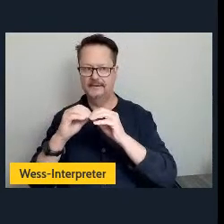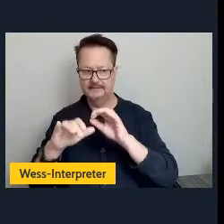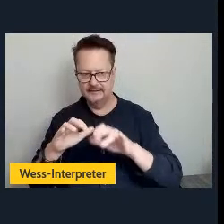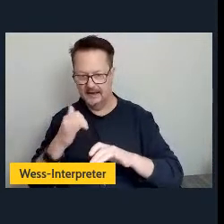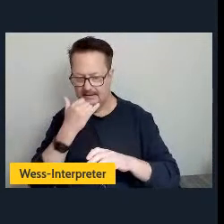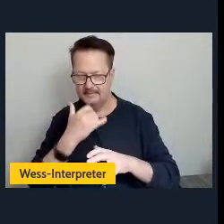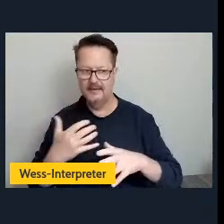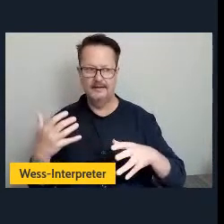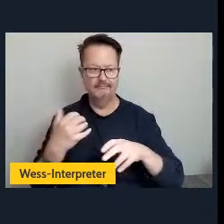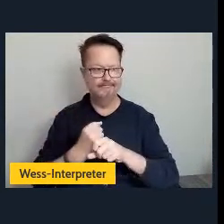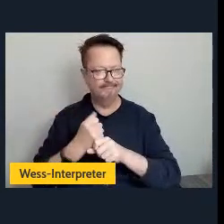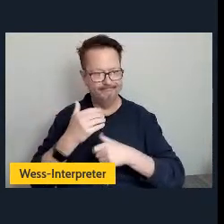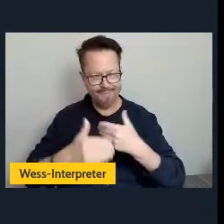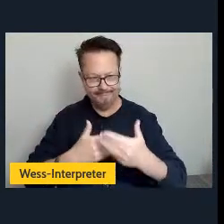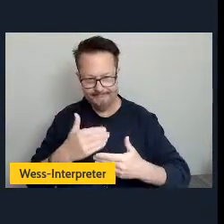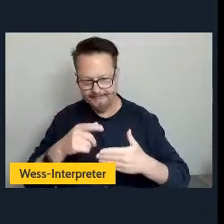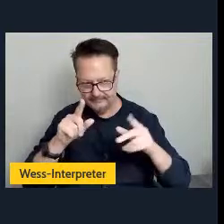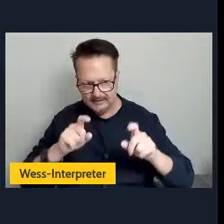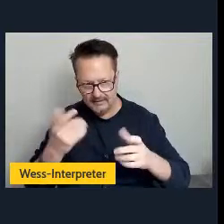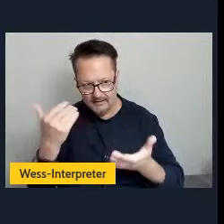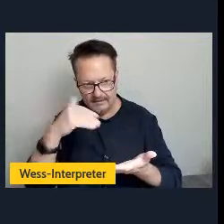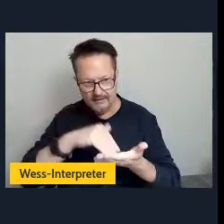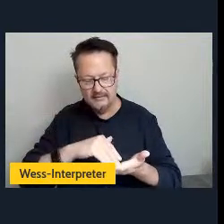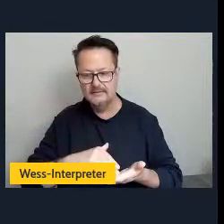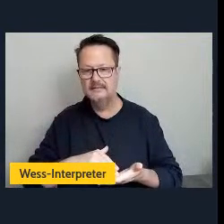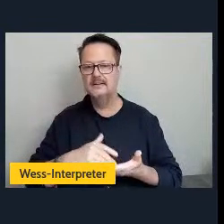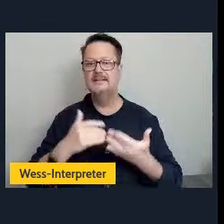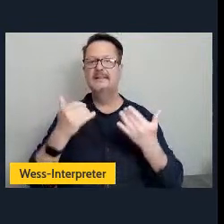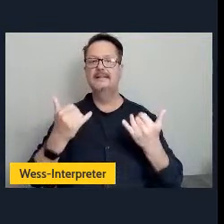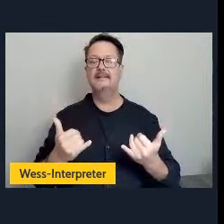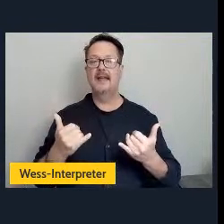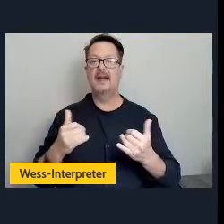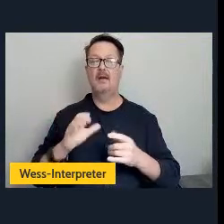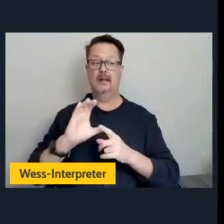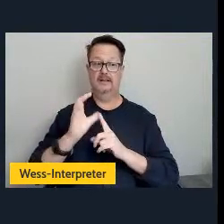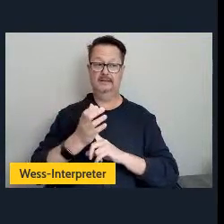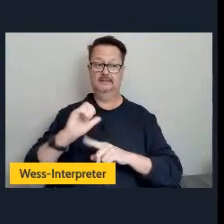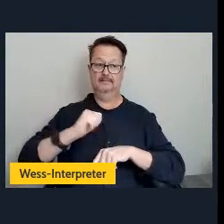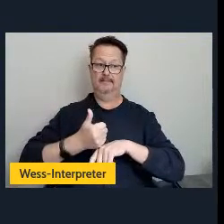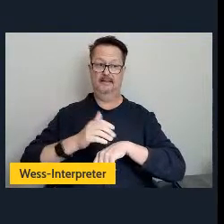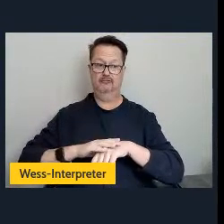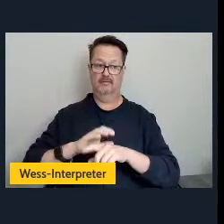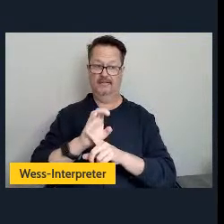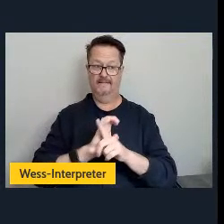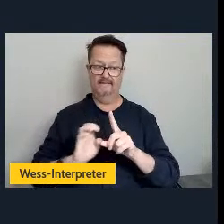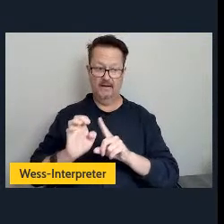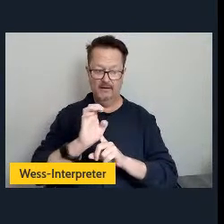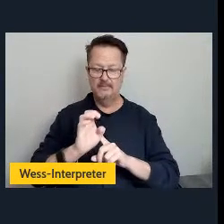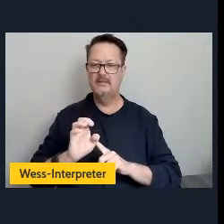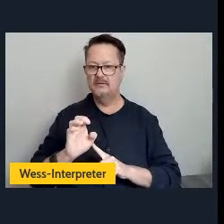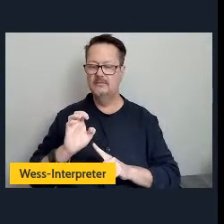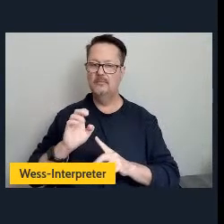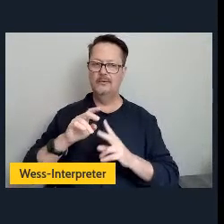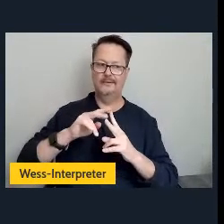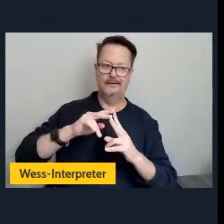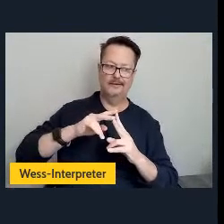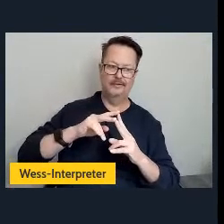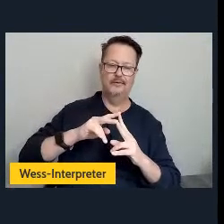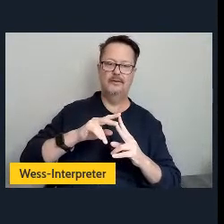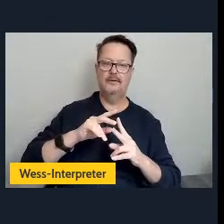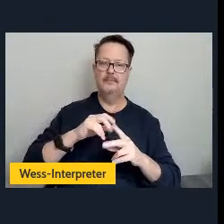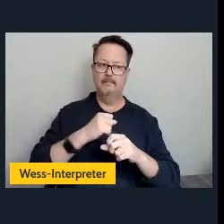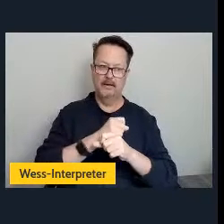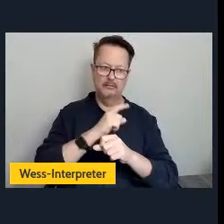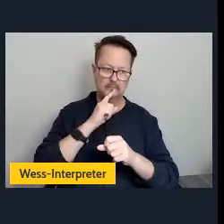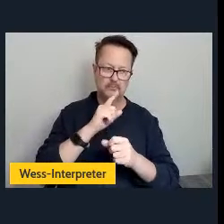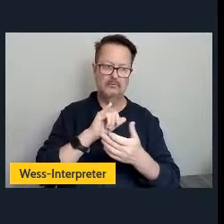synthesize again. Great. So now, conditionally based on the environment we're in, we are either ensuring that